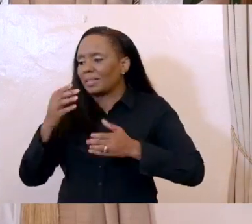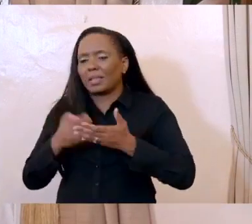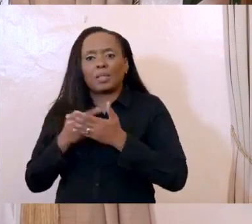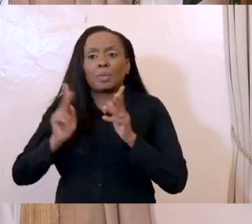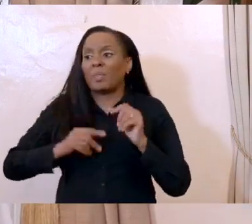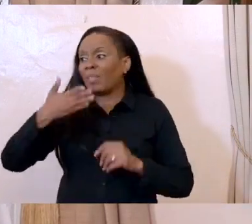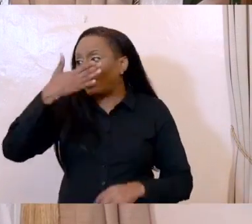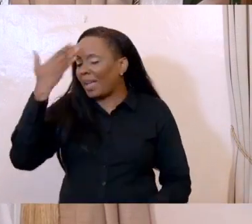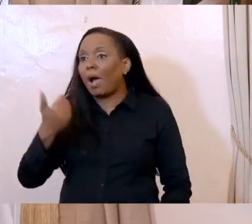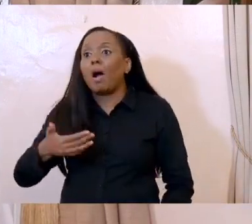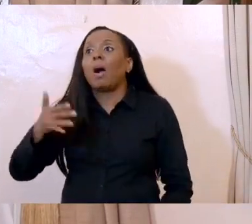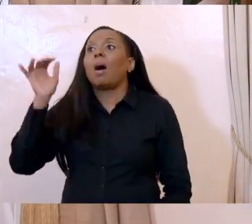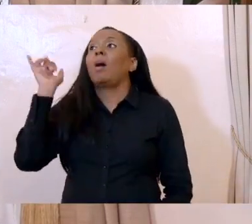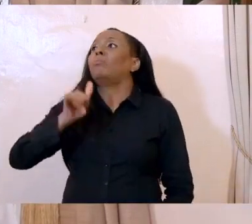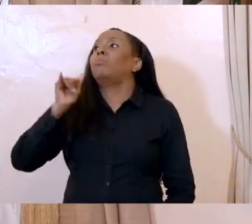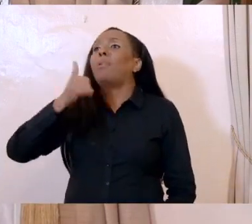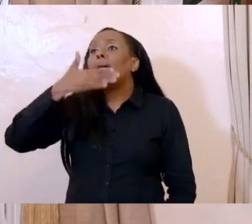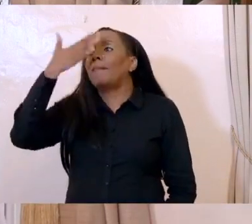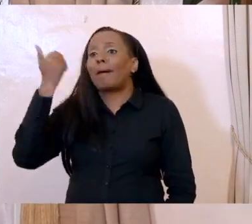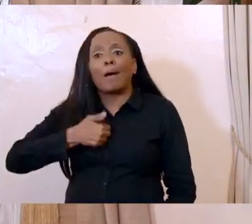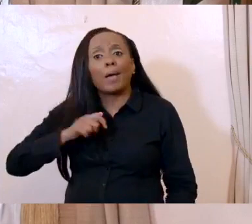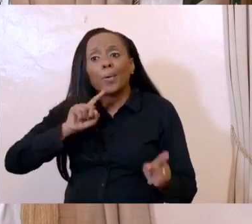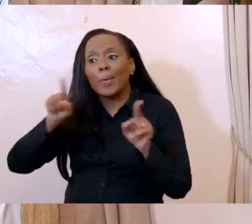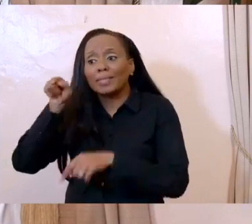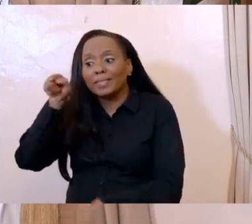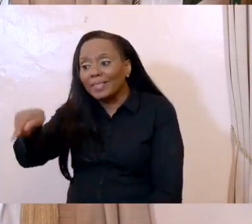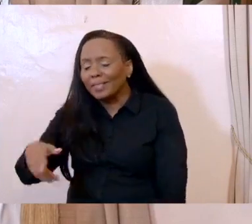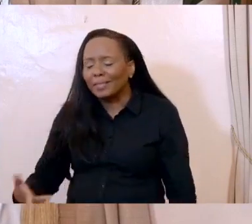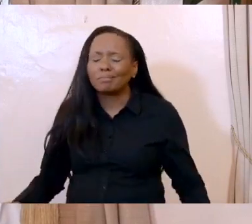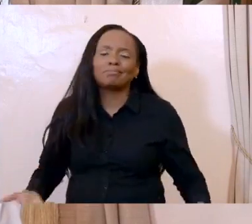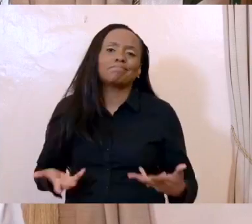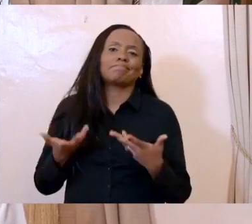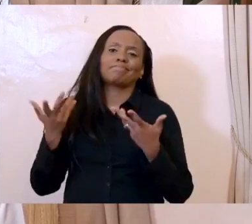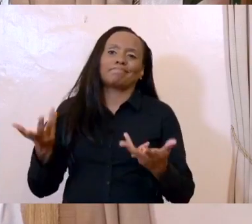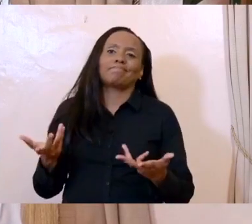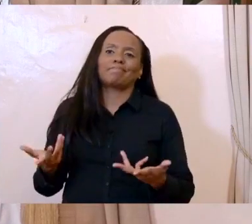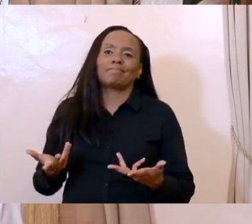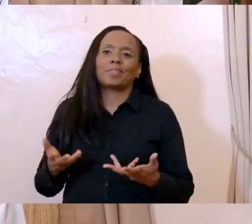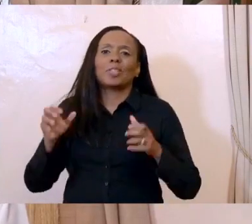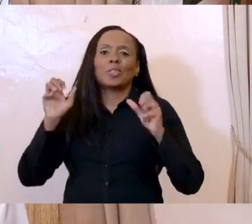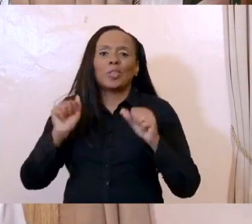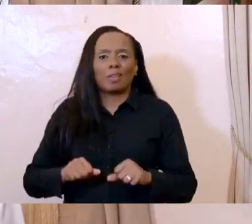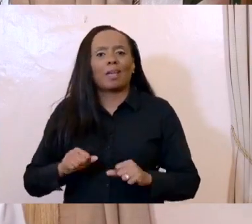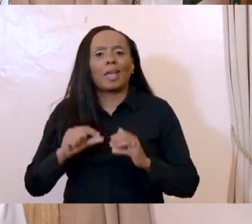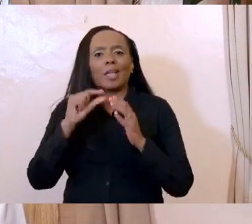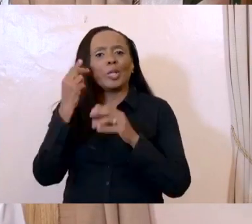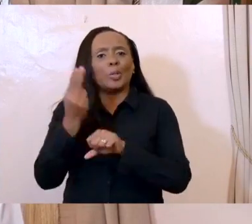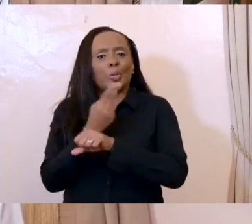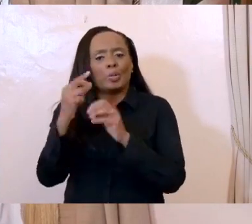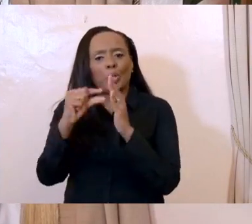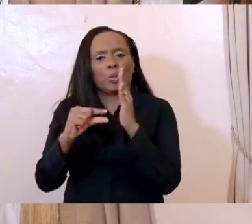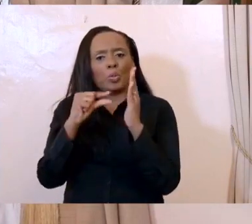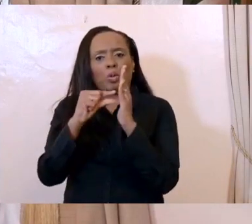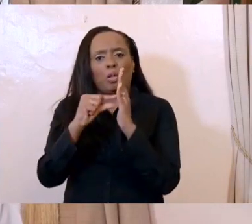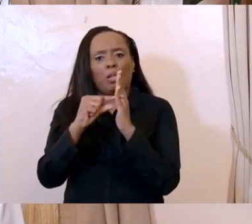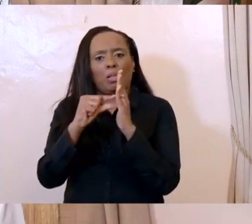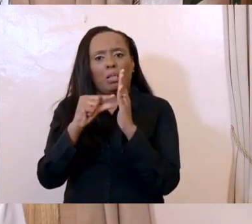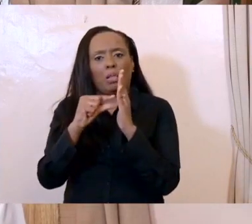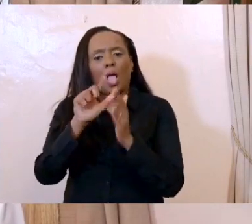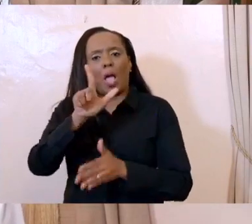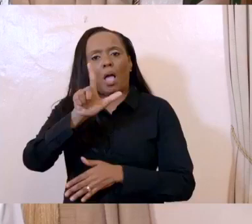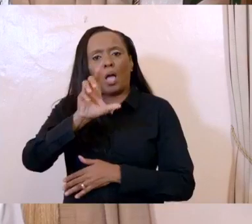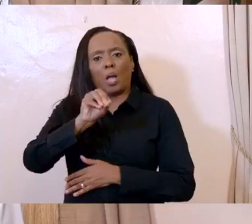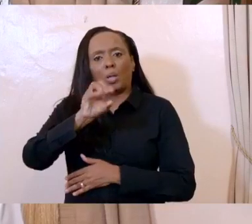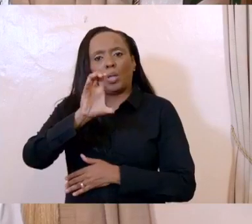went, right? So that's something else that can be very, very useful